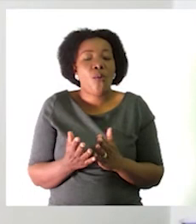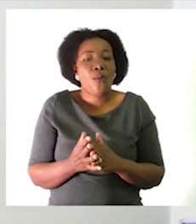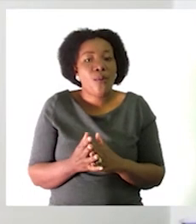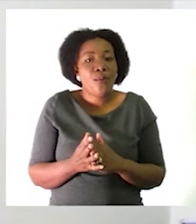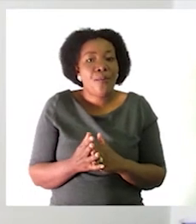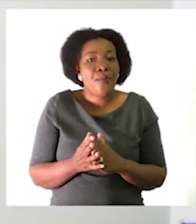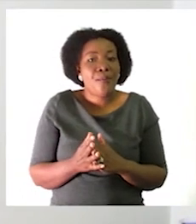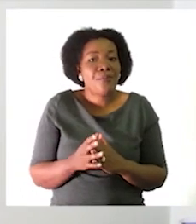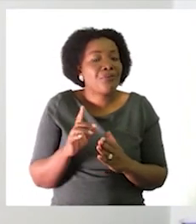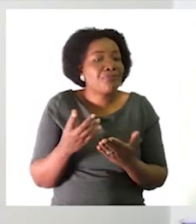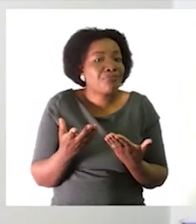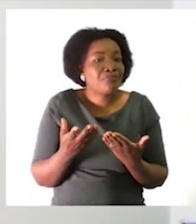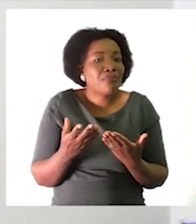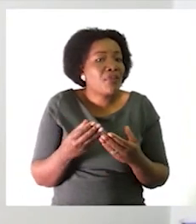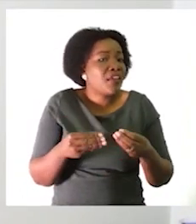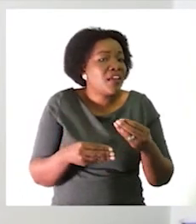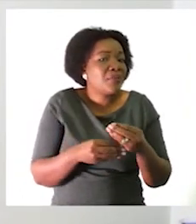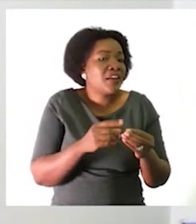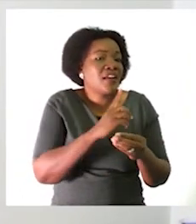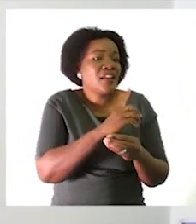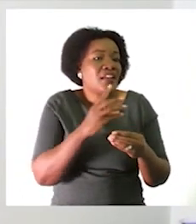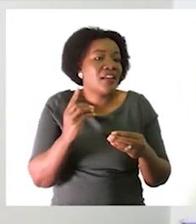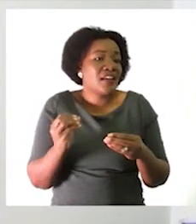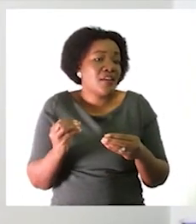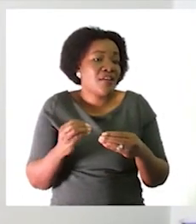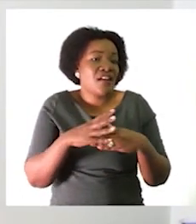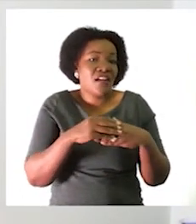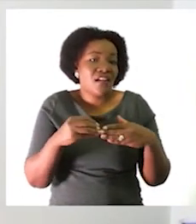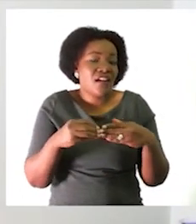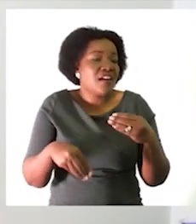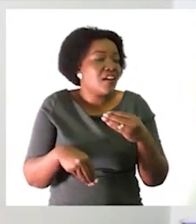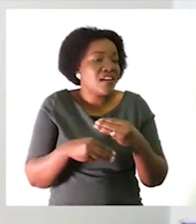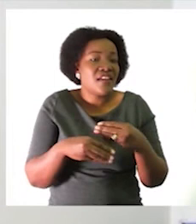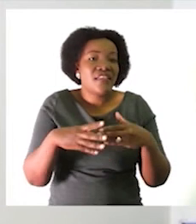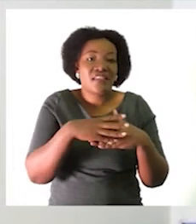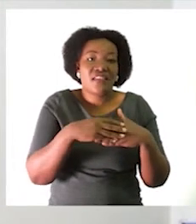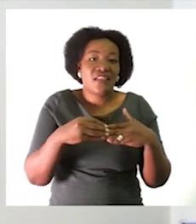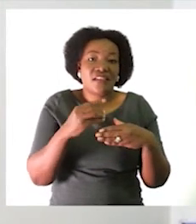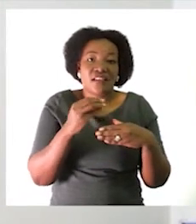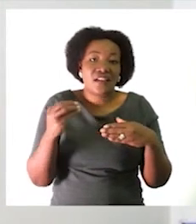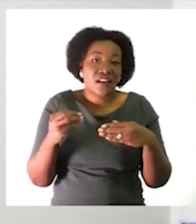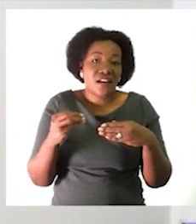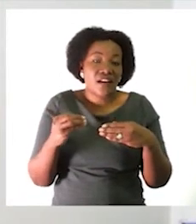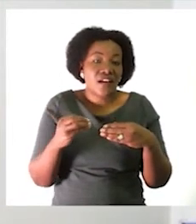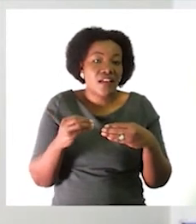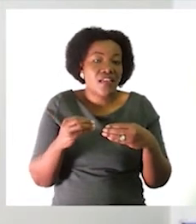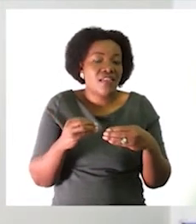That is correct. You can put a $10 note and another $10 note, which will give you the total